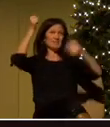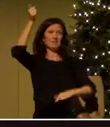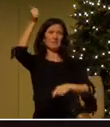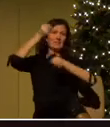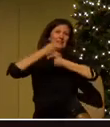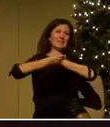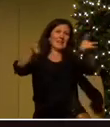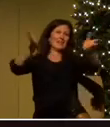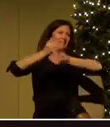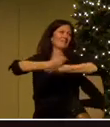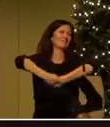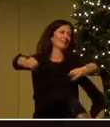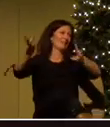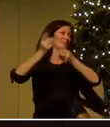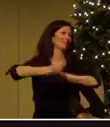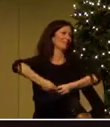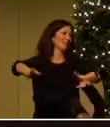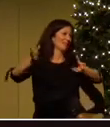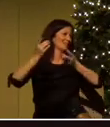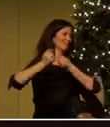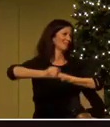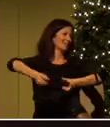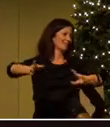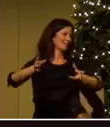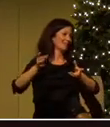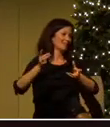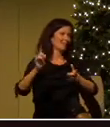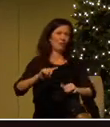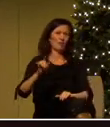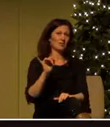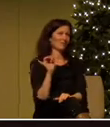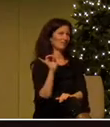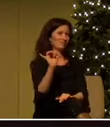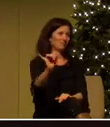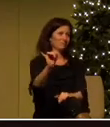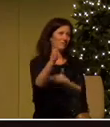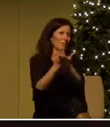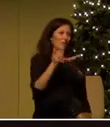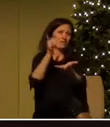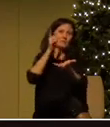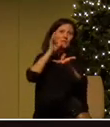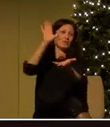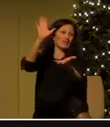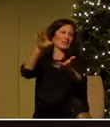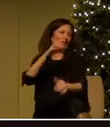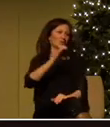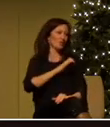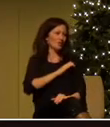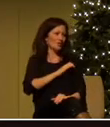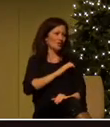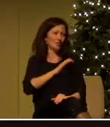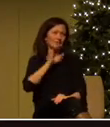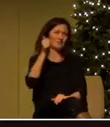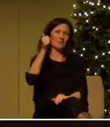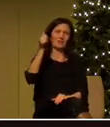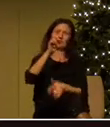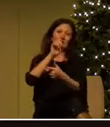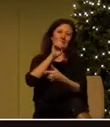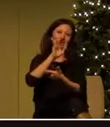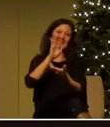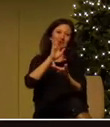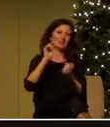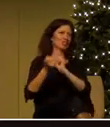generous. He is still generous and always will be generous because it's part of who he is, and he doesn't change. He doesn't shift at